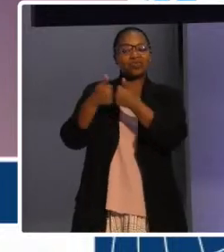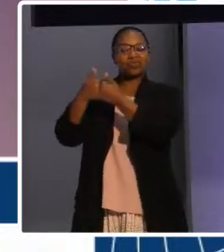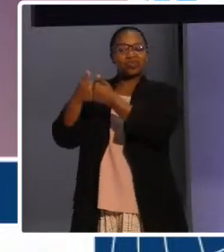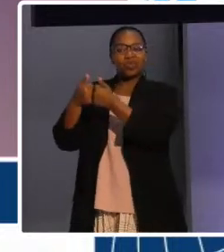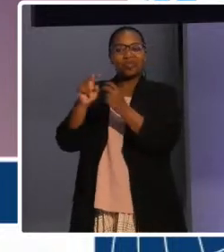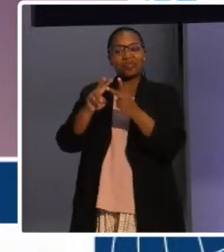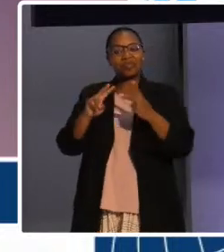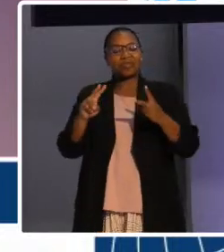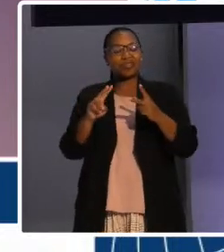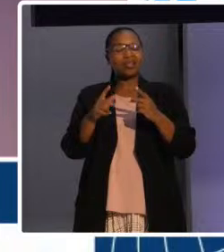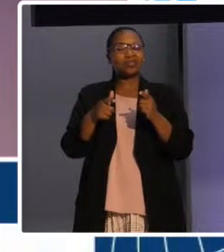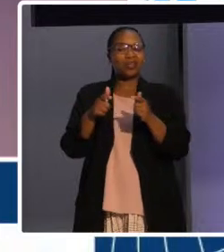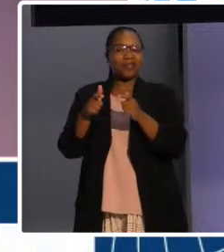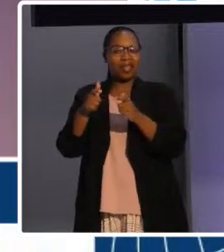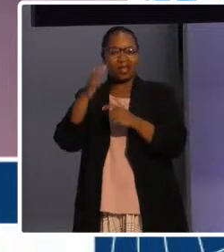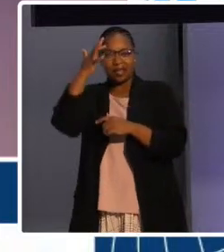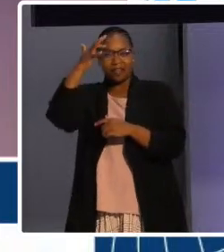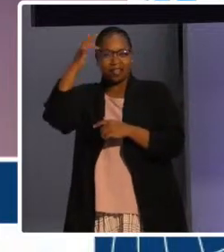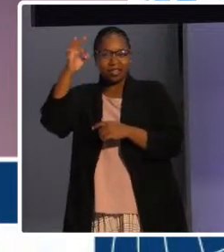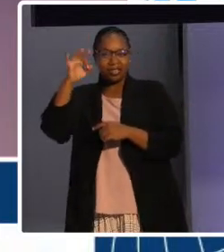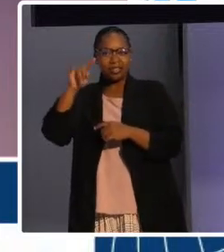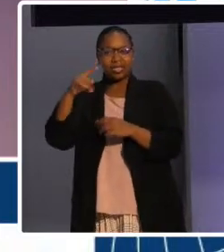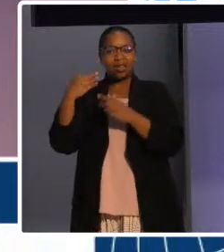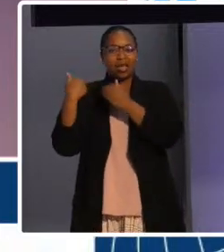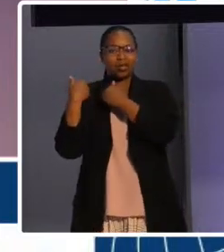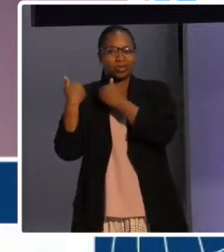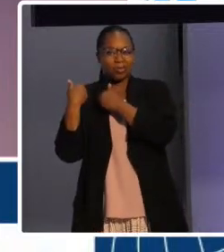4, to explore additional